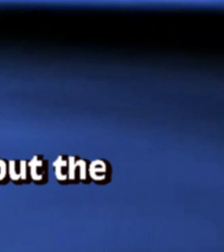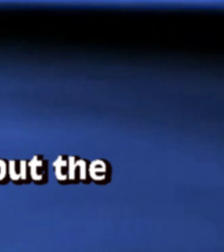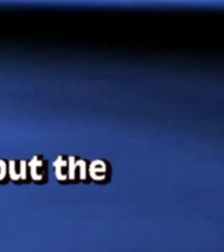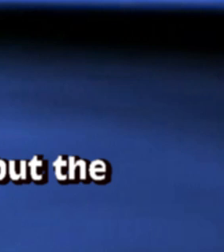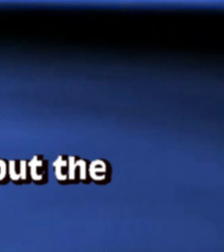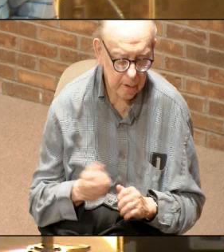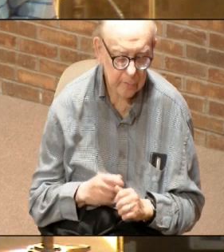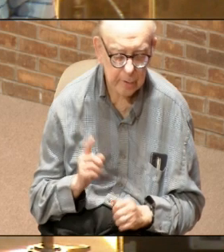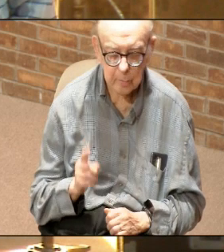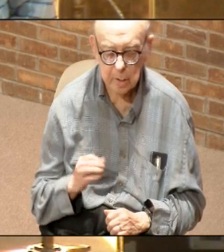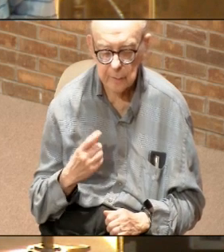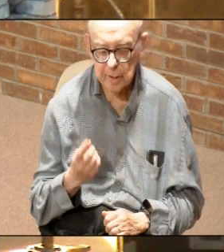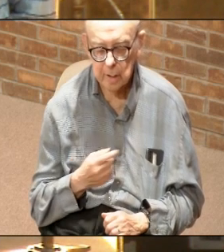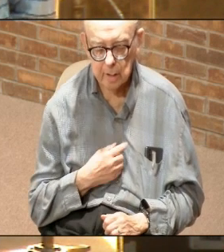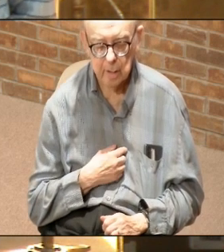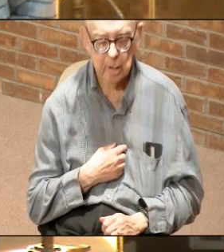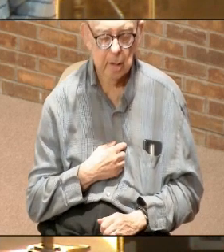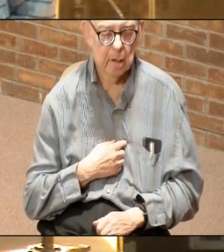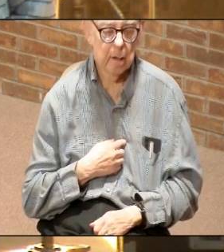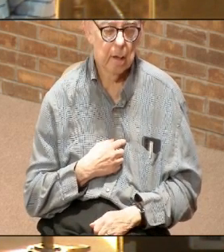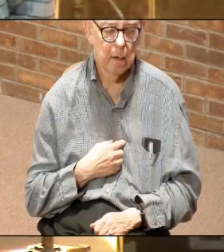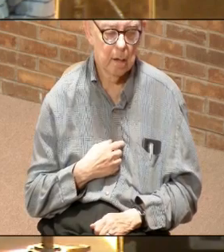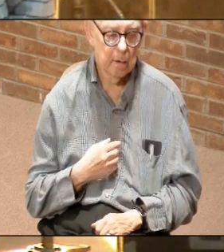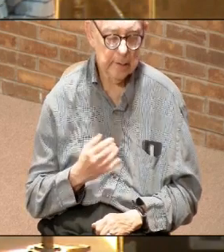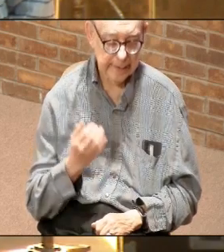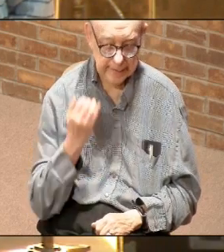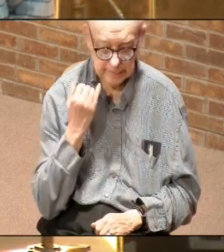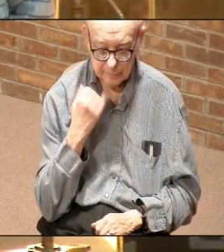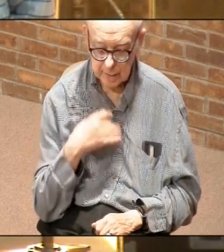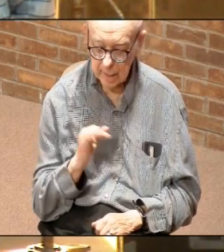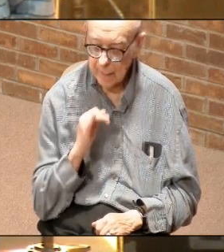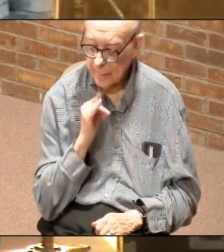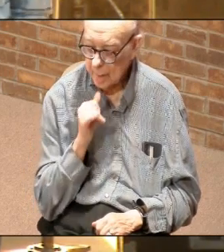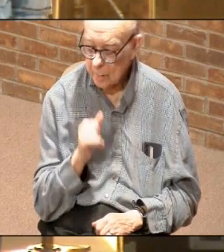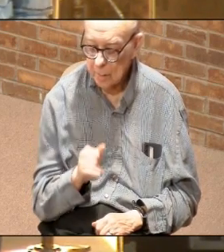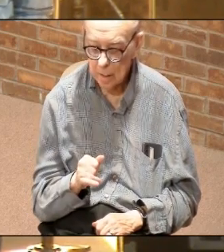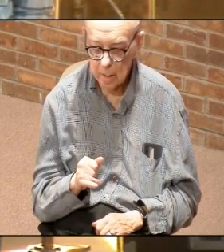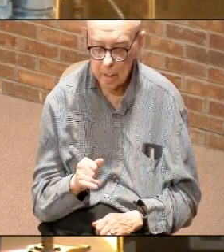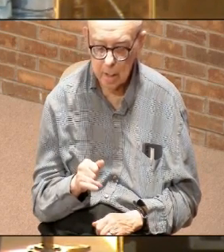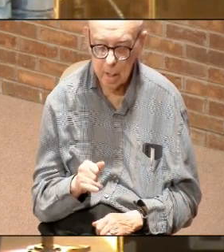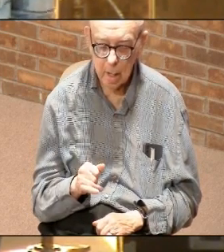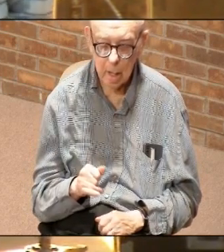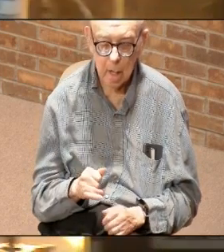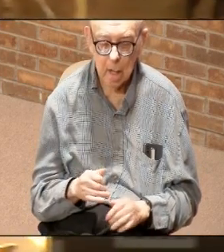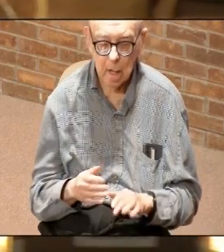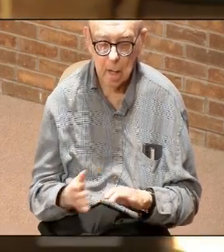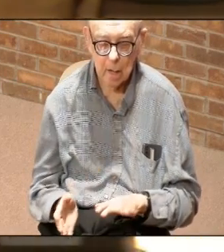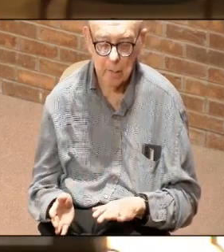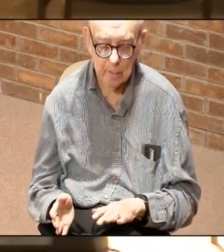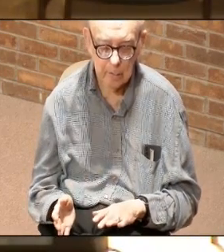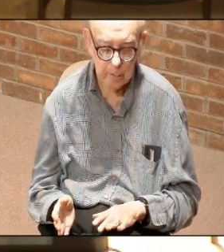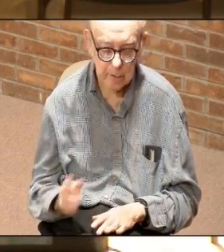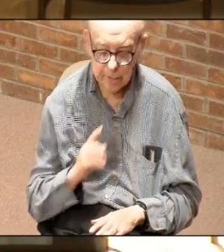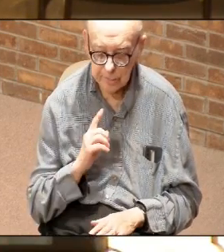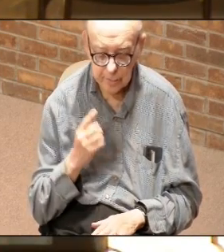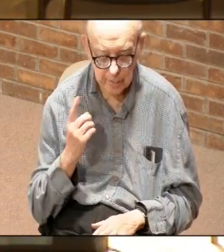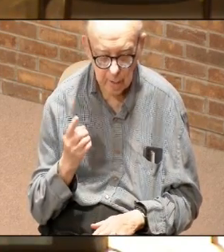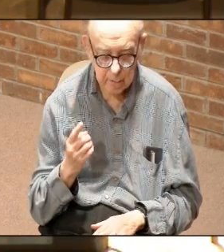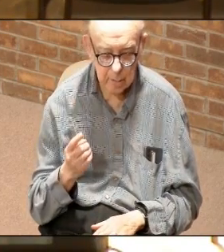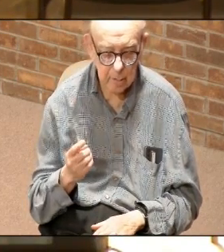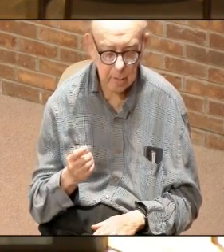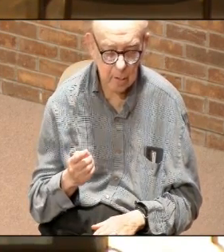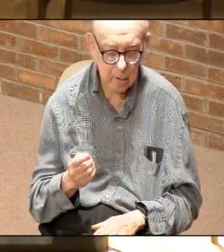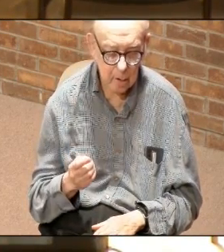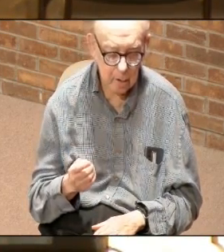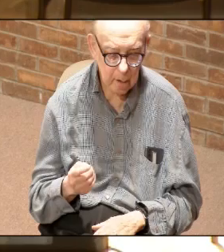Every one of us, I mean, whether we like it or not, death is a thought.